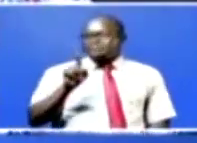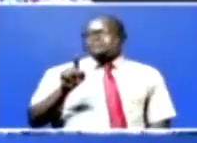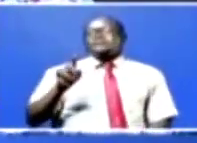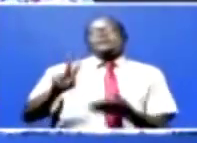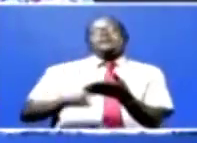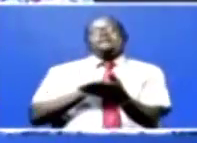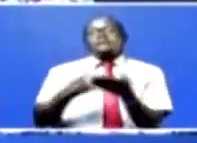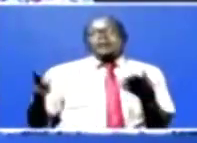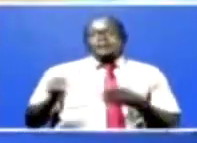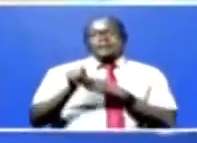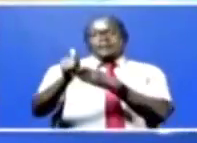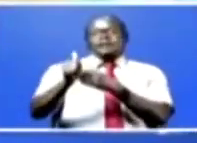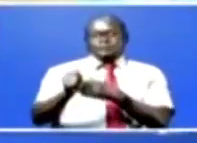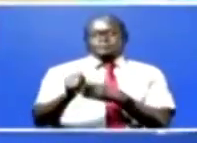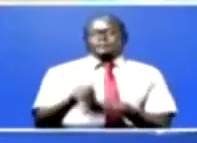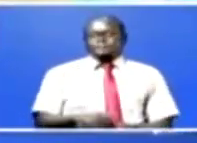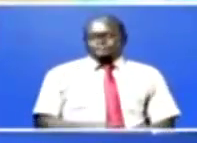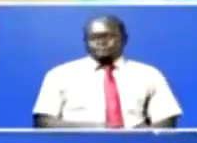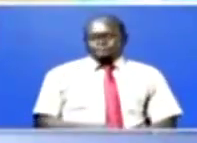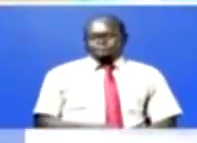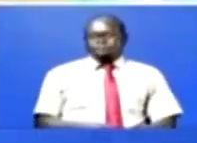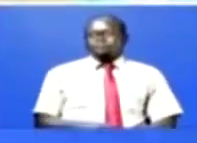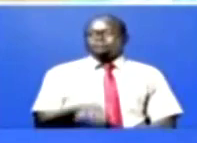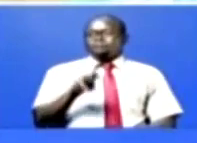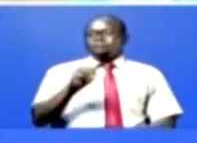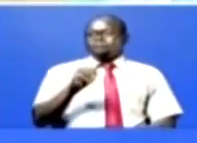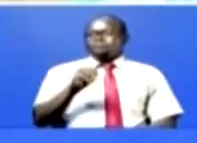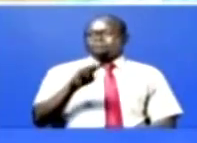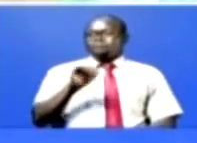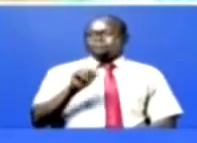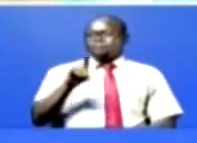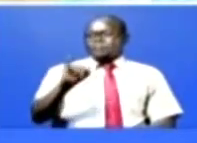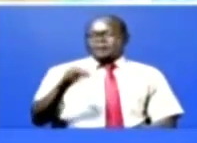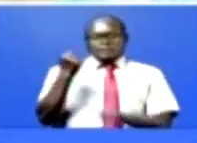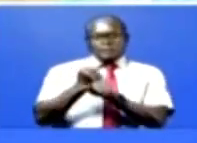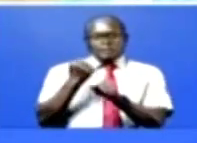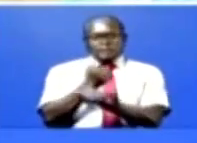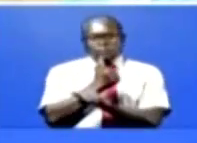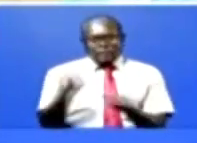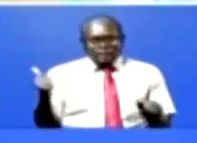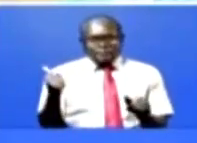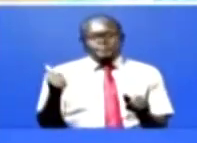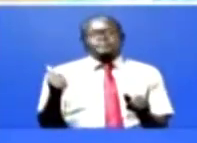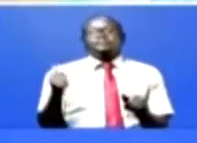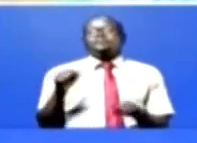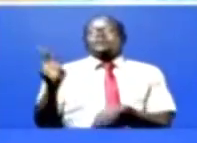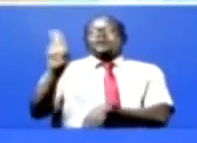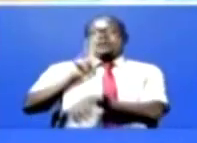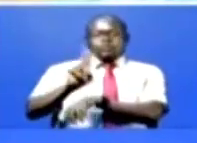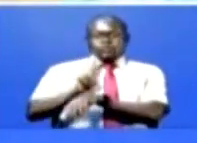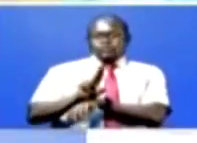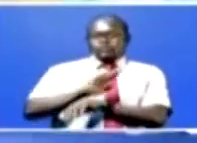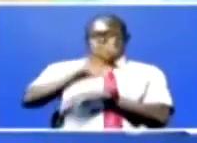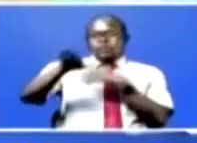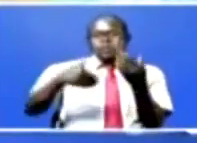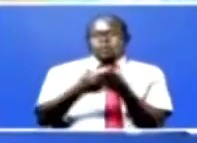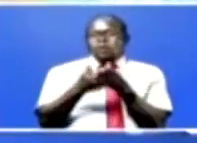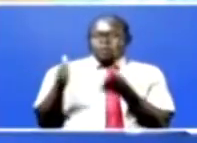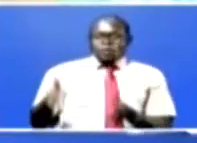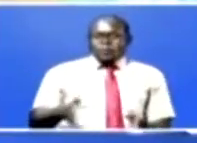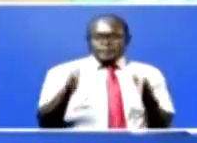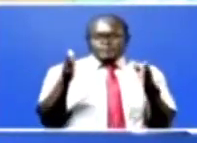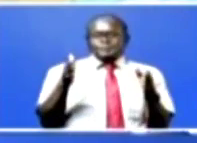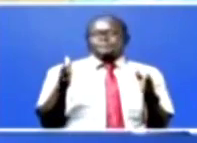probably failed the leadership. As far as I'm concerned, John Mbadi did very well. He used all manners of